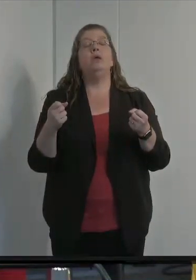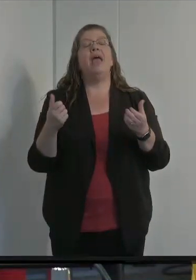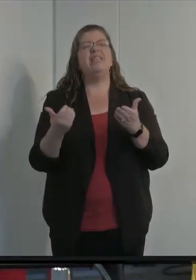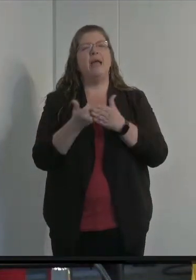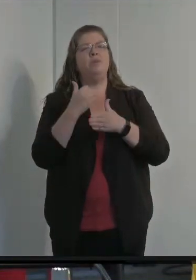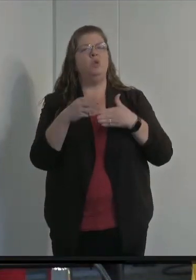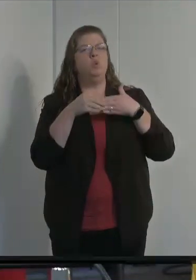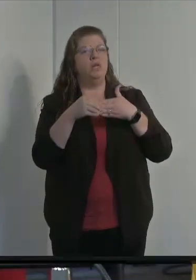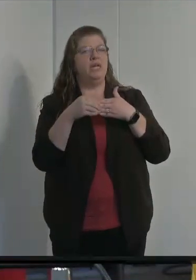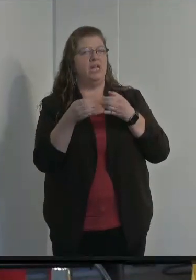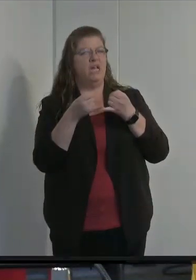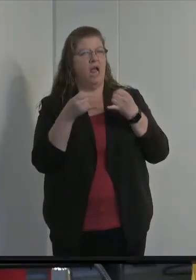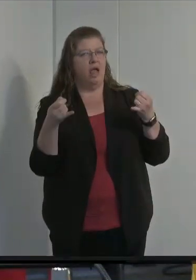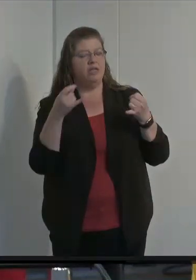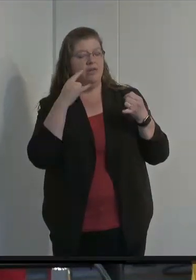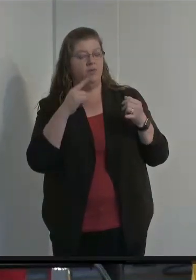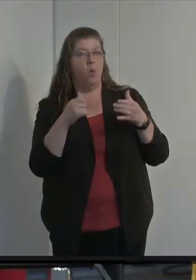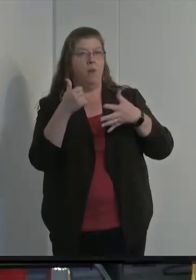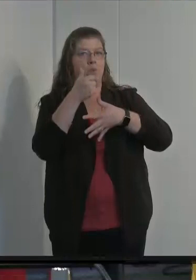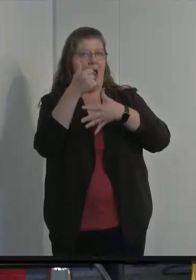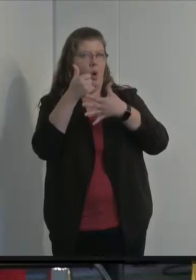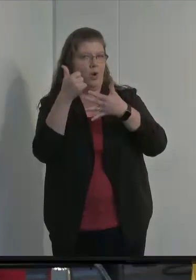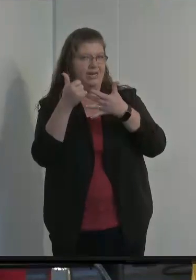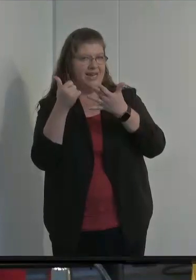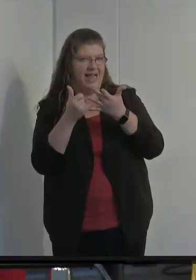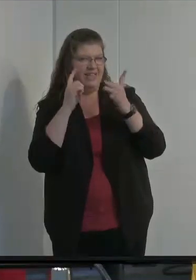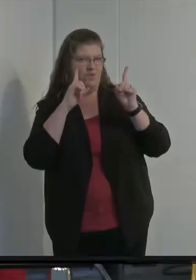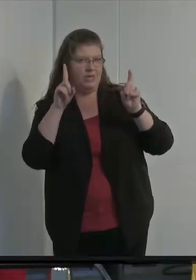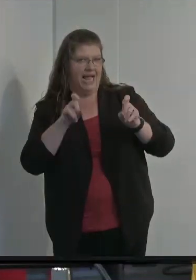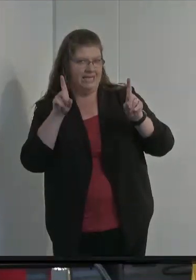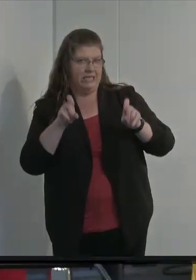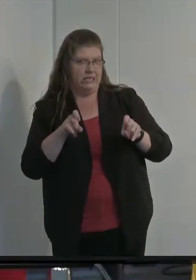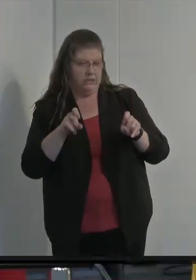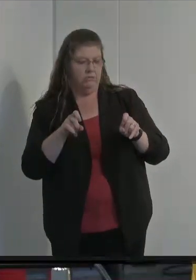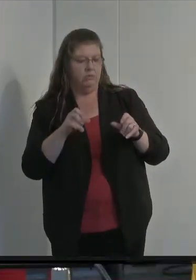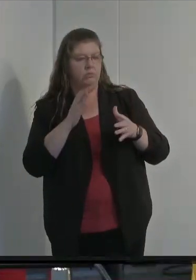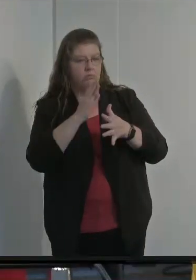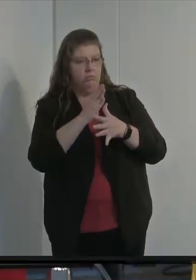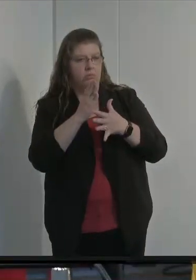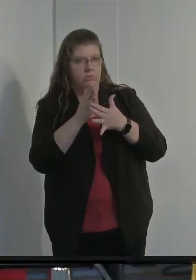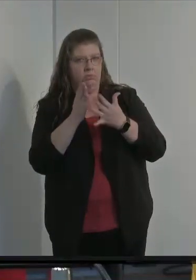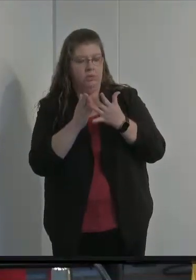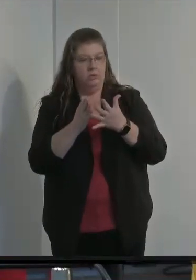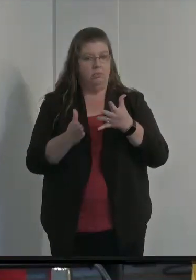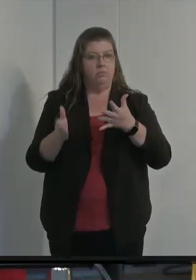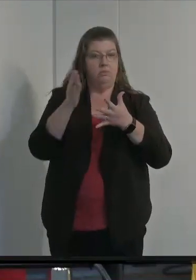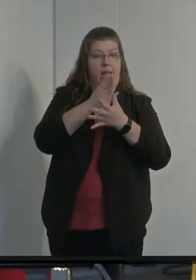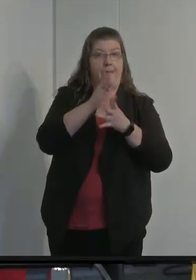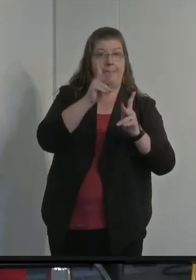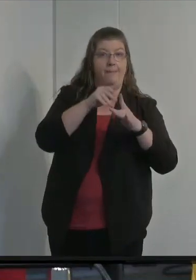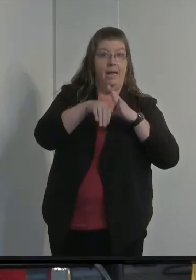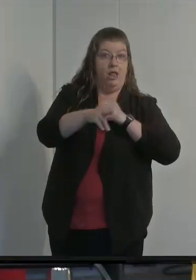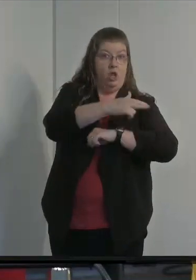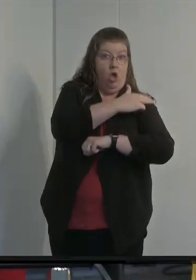new guidelines with respect to prioritizing testing so that we can ensure that individuals that are hospitalized, that are contacts,